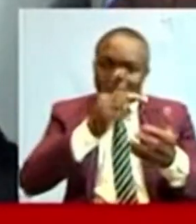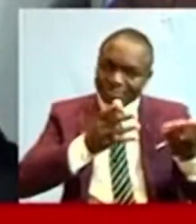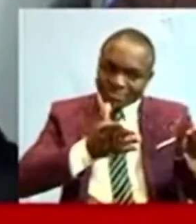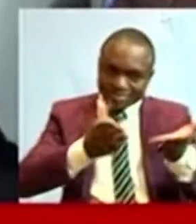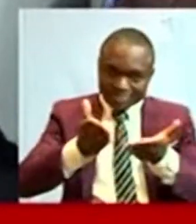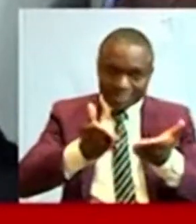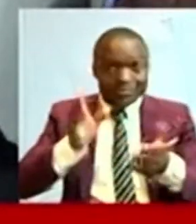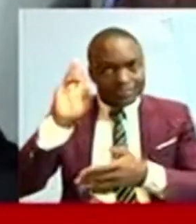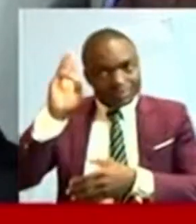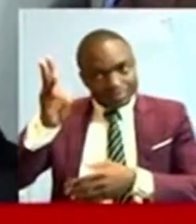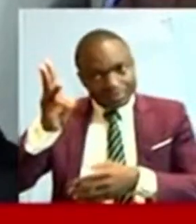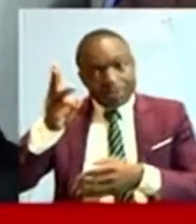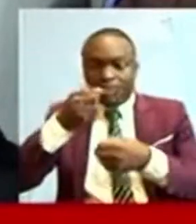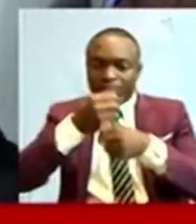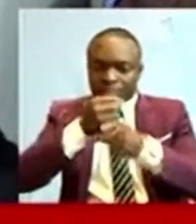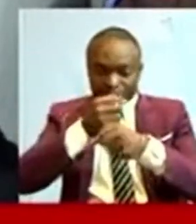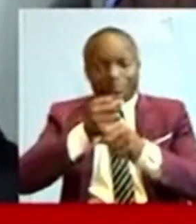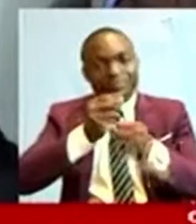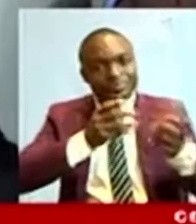will make the service,